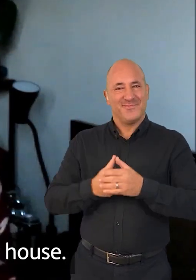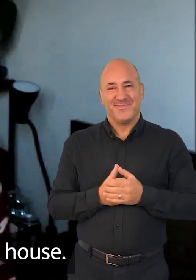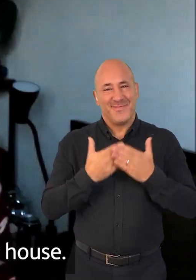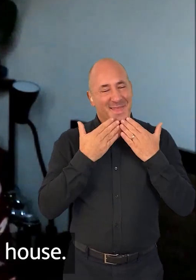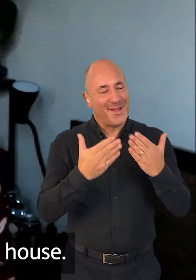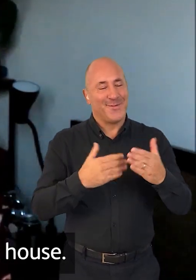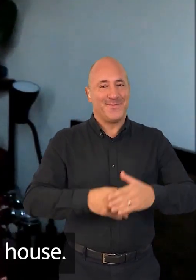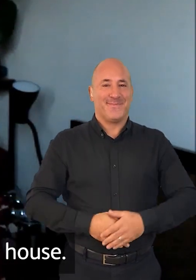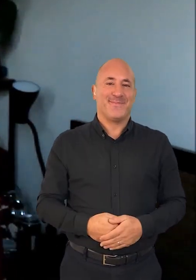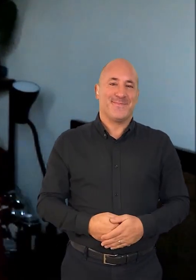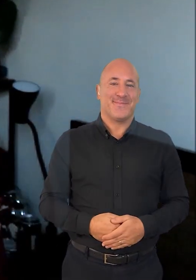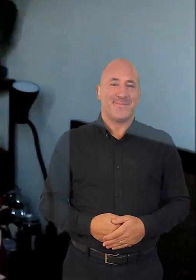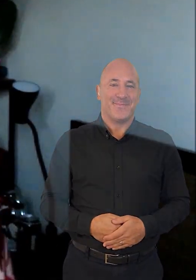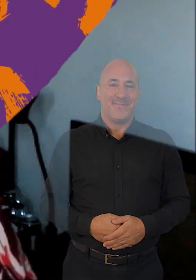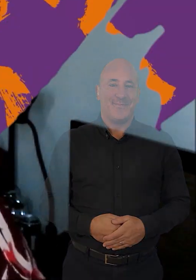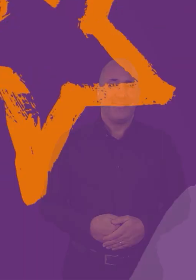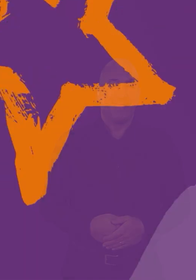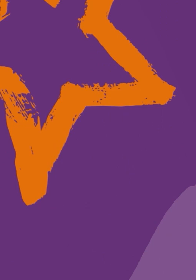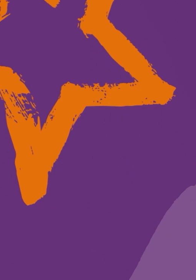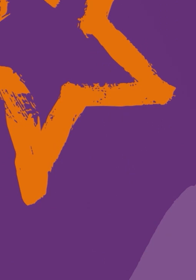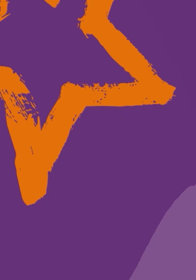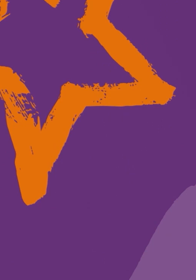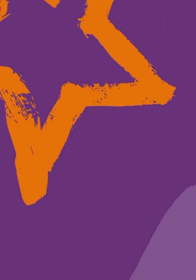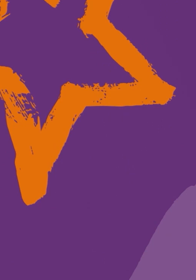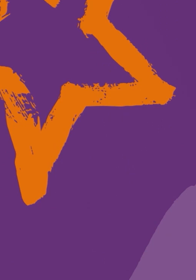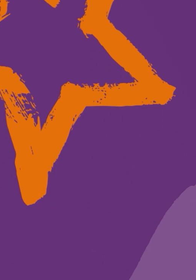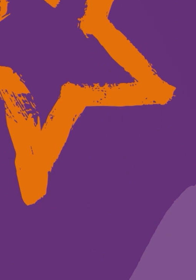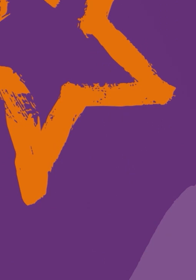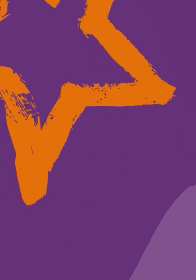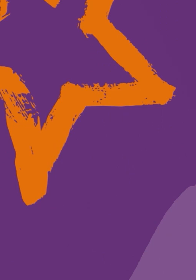my house. Thank you so much.